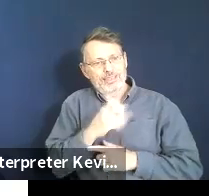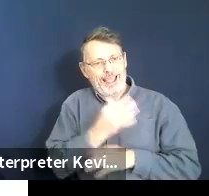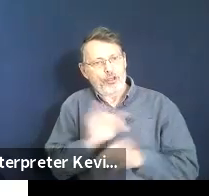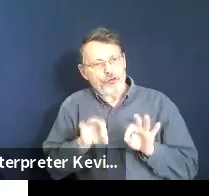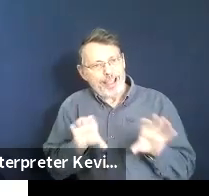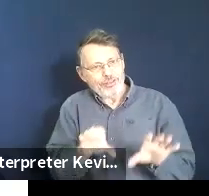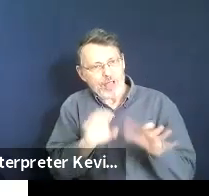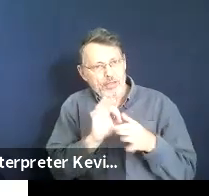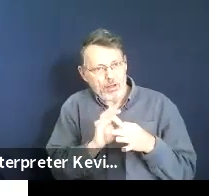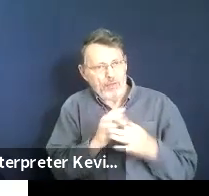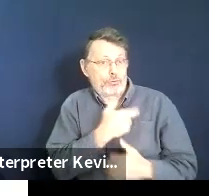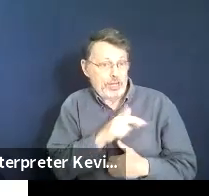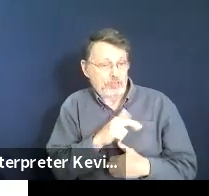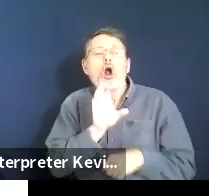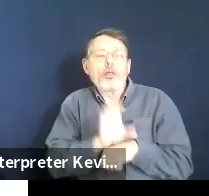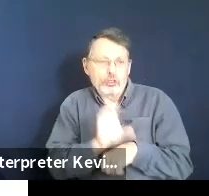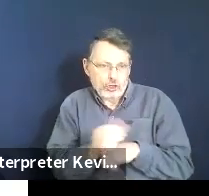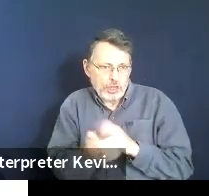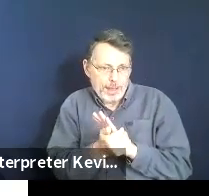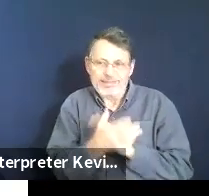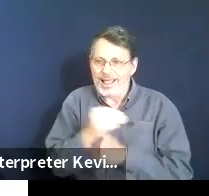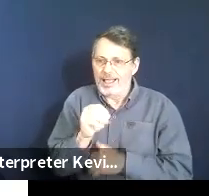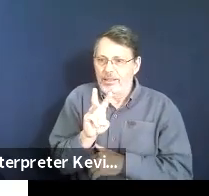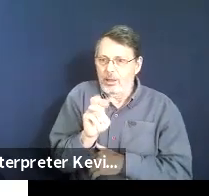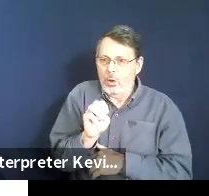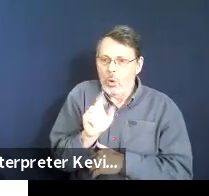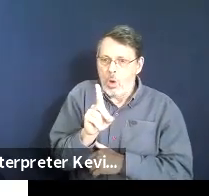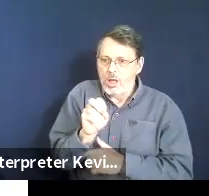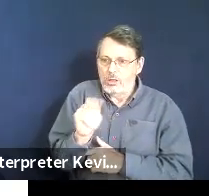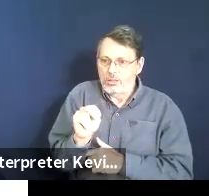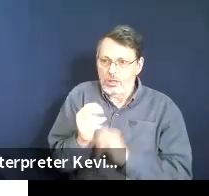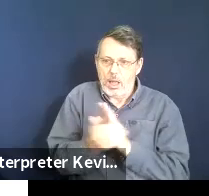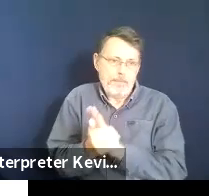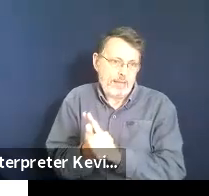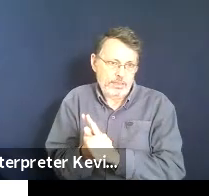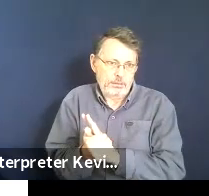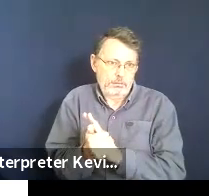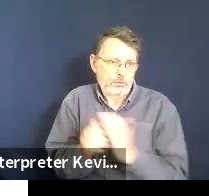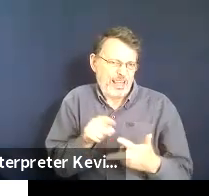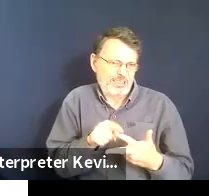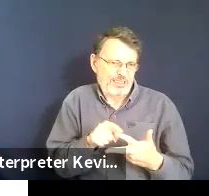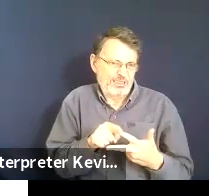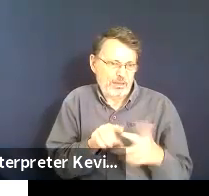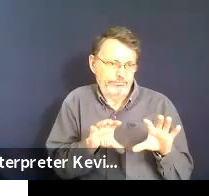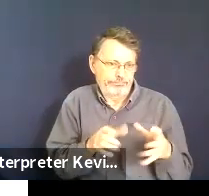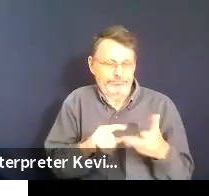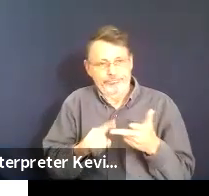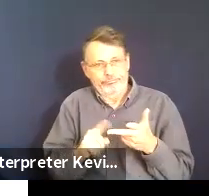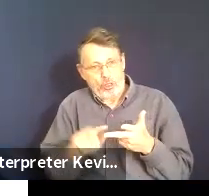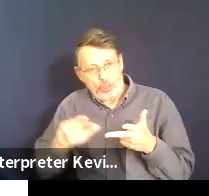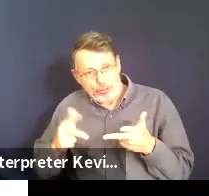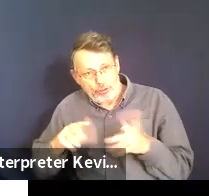the Church Amendments and the Weldon Amendments. And the third bucket of our work is ensuring that